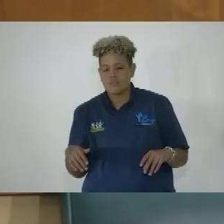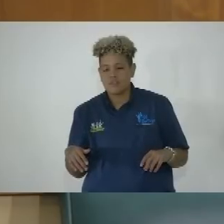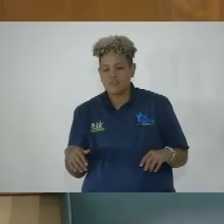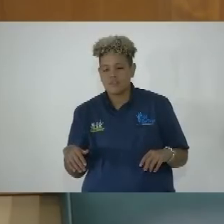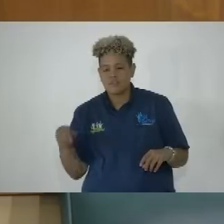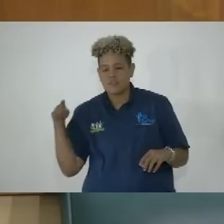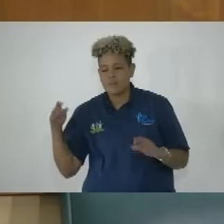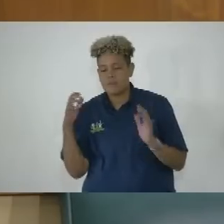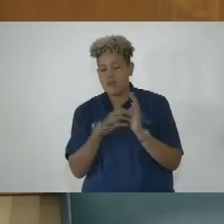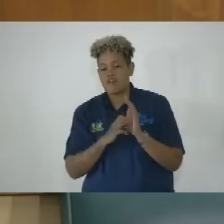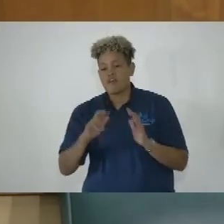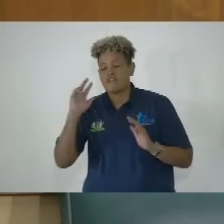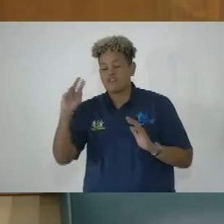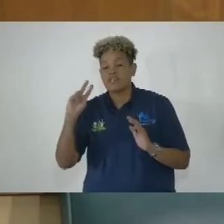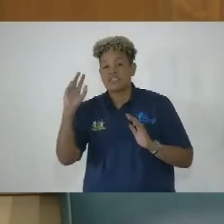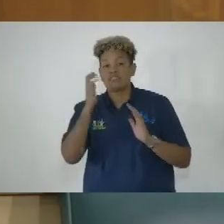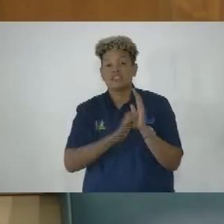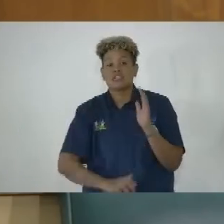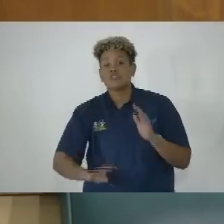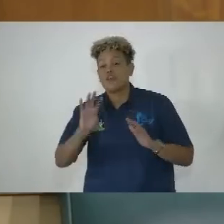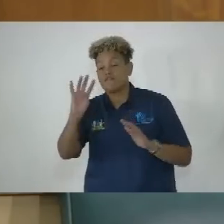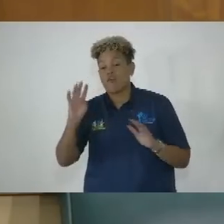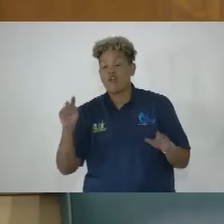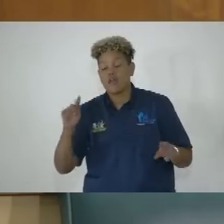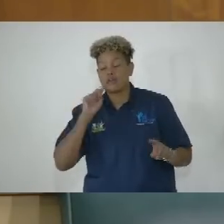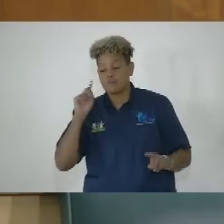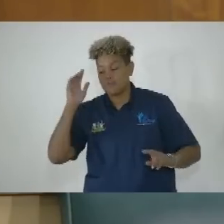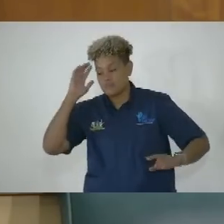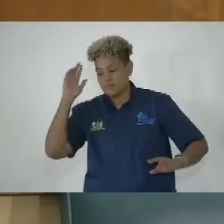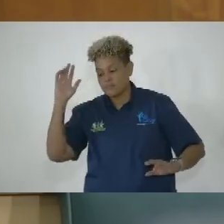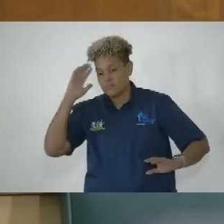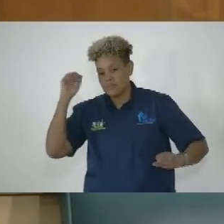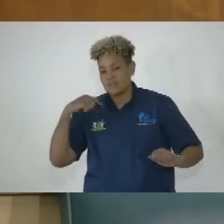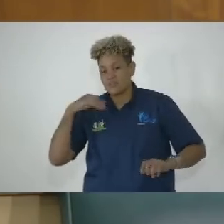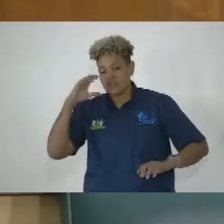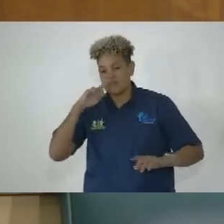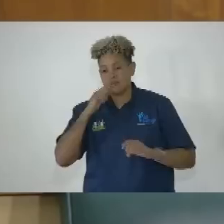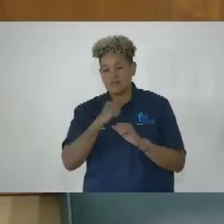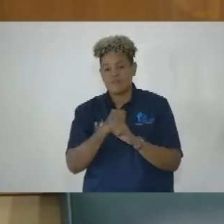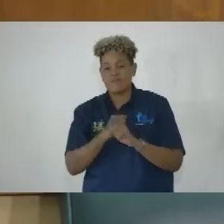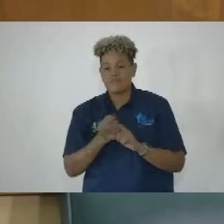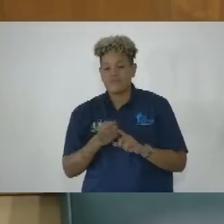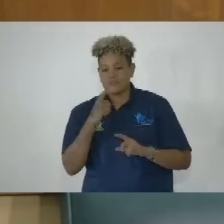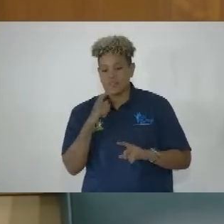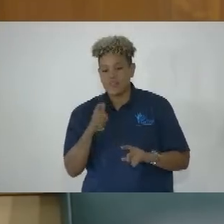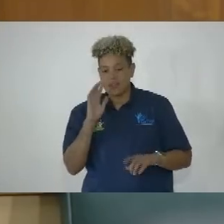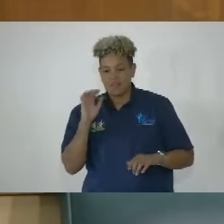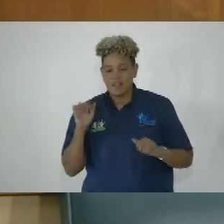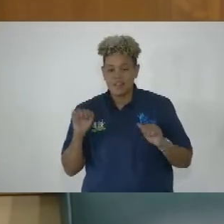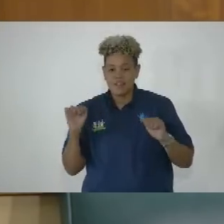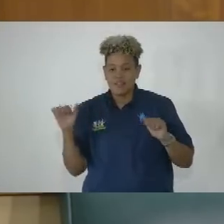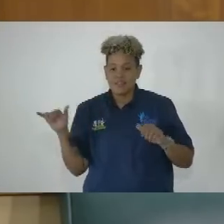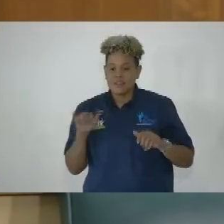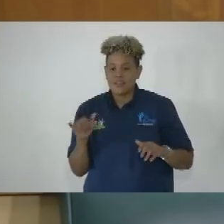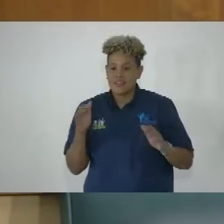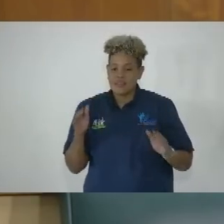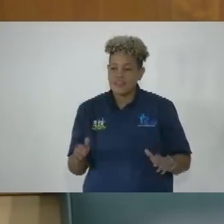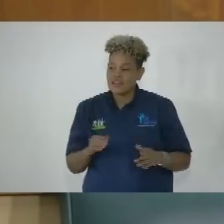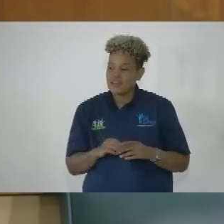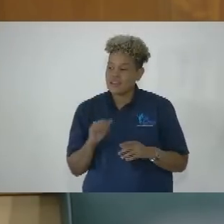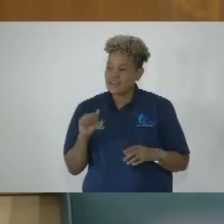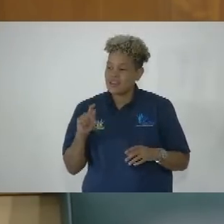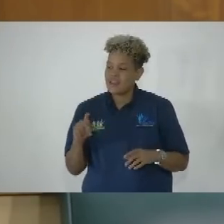paragraph 3, section 4. And Mr. President, I'm going to seek some protection from a very unlikely person,